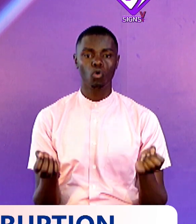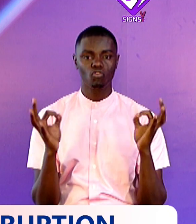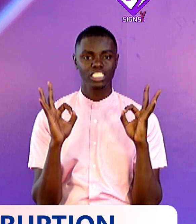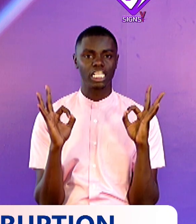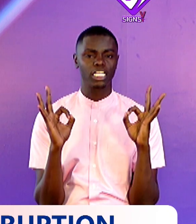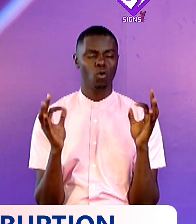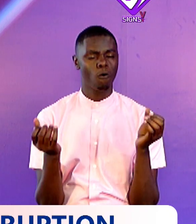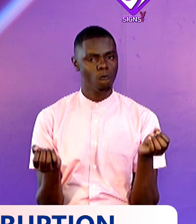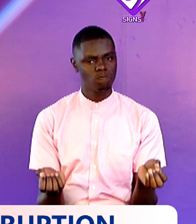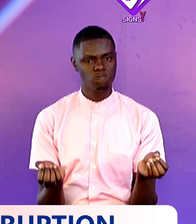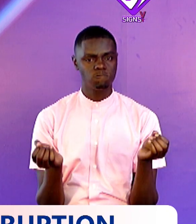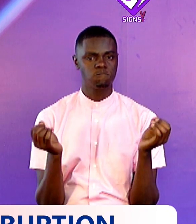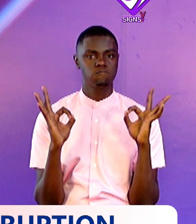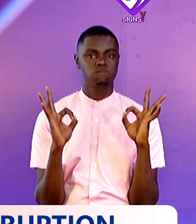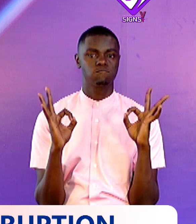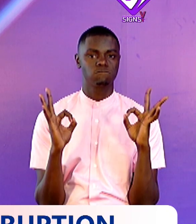officially